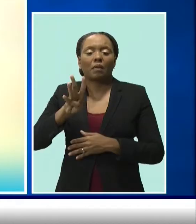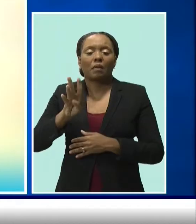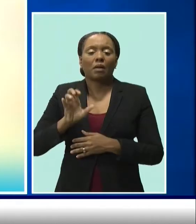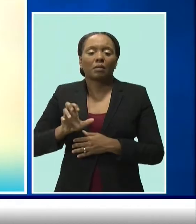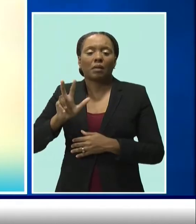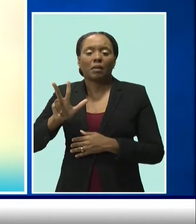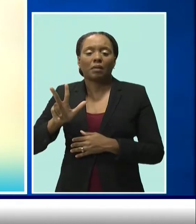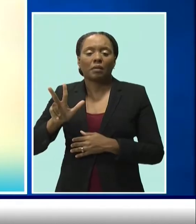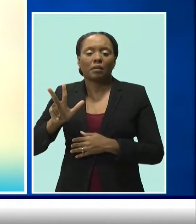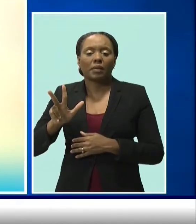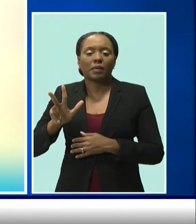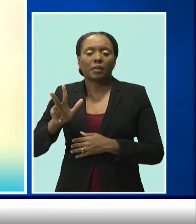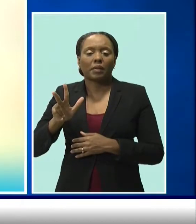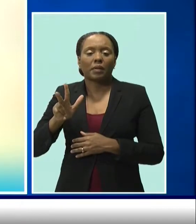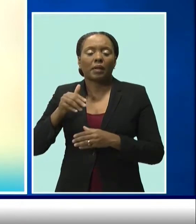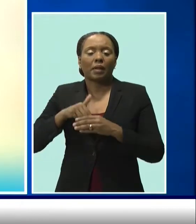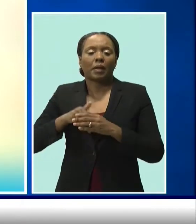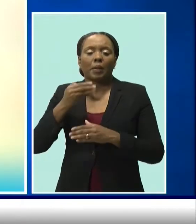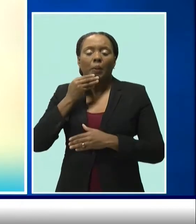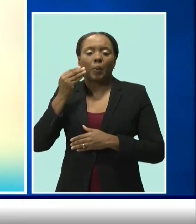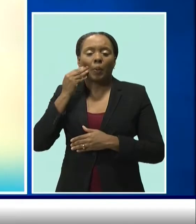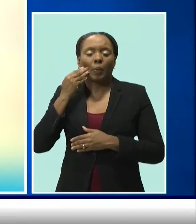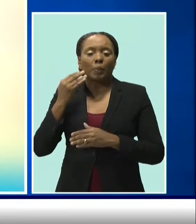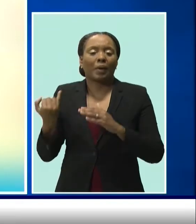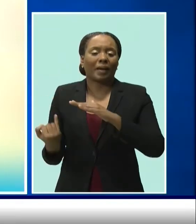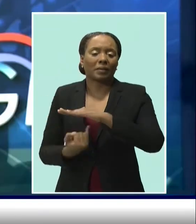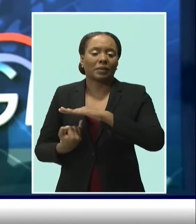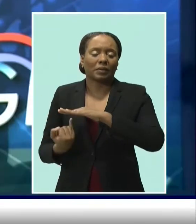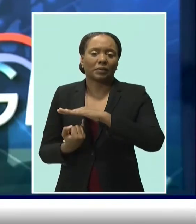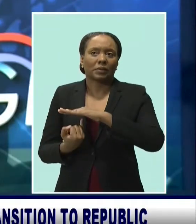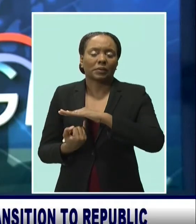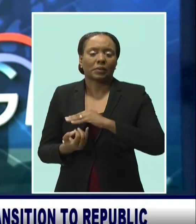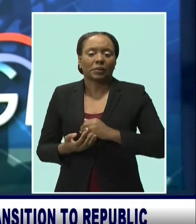and 6,403 in home isolation.